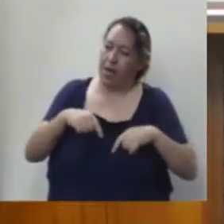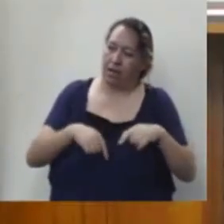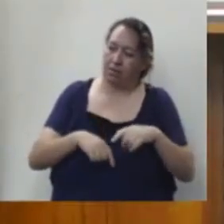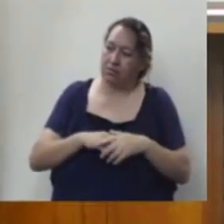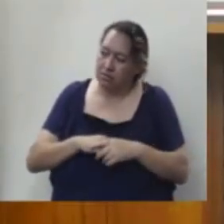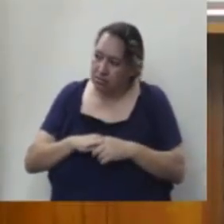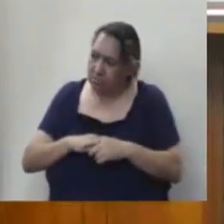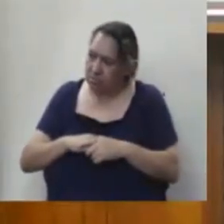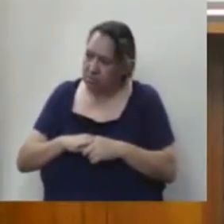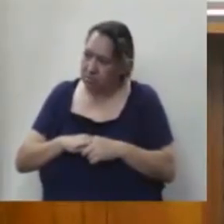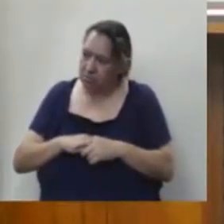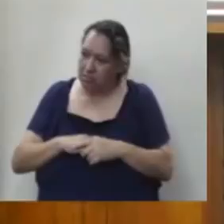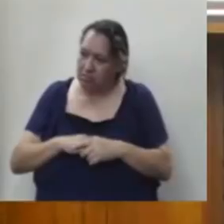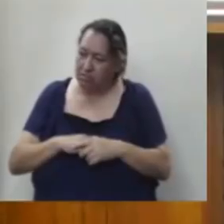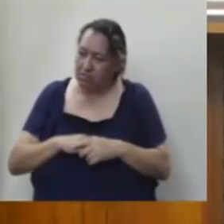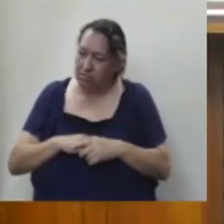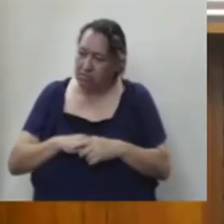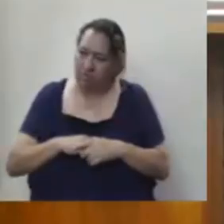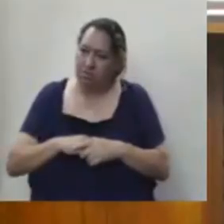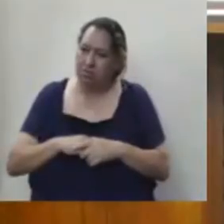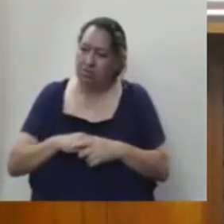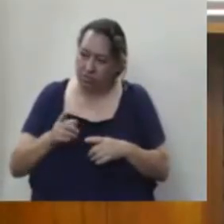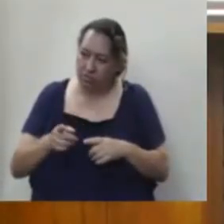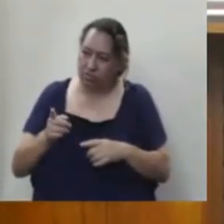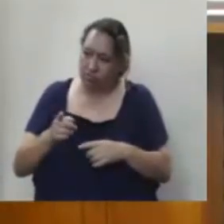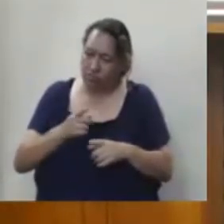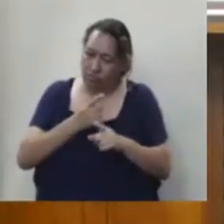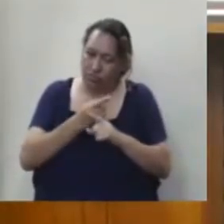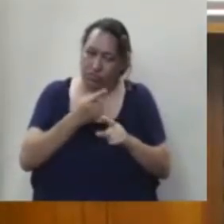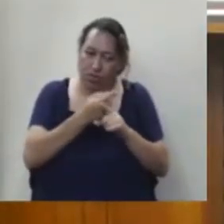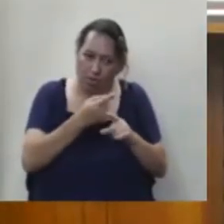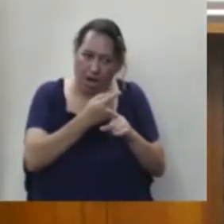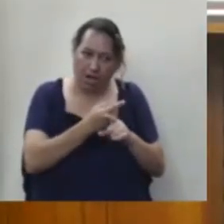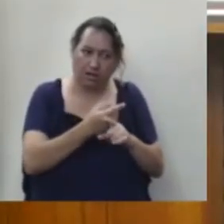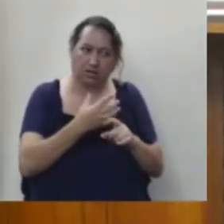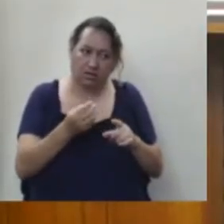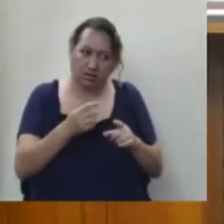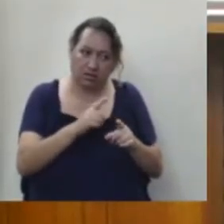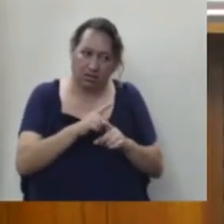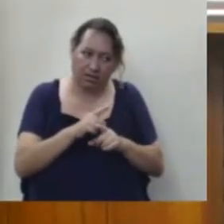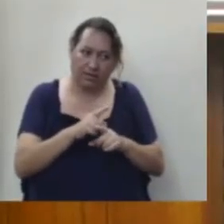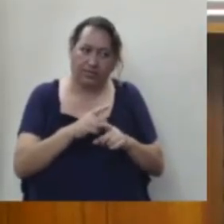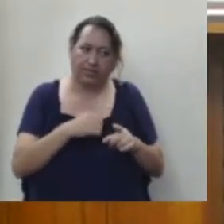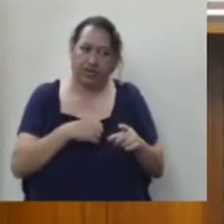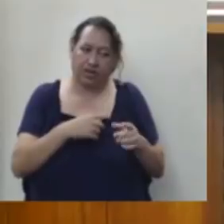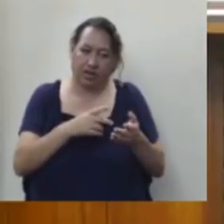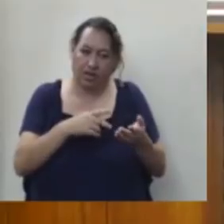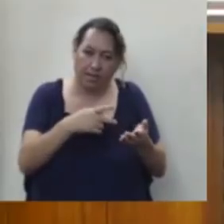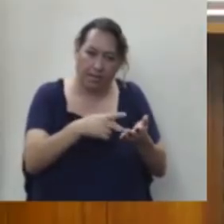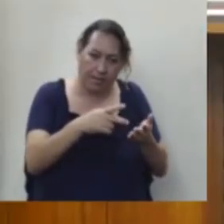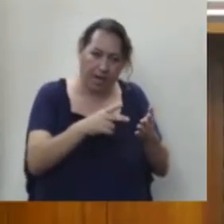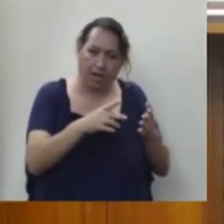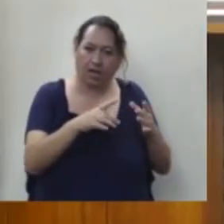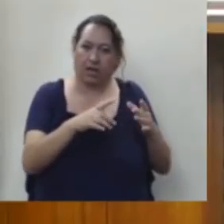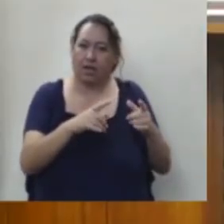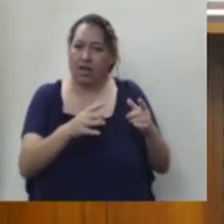yeah, you're right. We haven't reduced our payroll, and we are increasing it with differential pay. There may be the perception that our actions